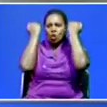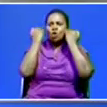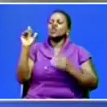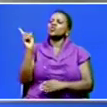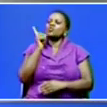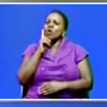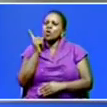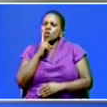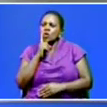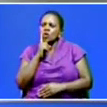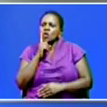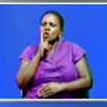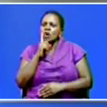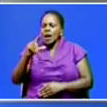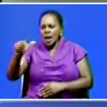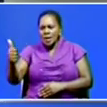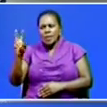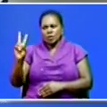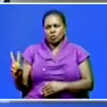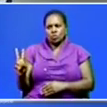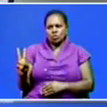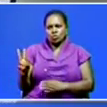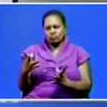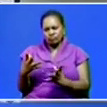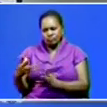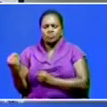manhunt for two of his accomplices continues